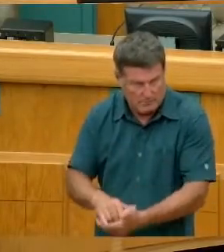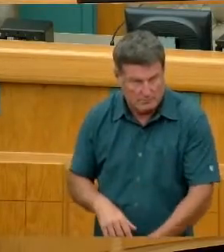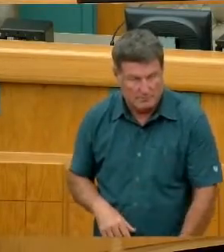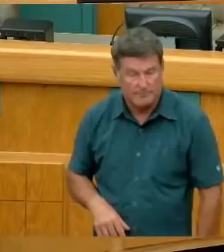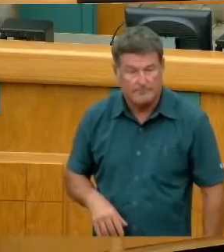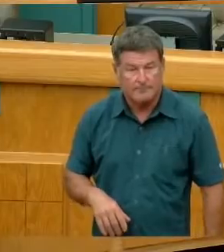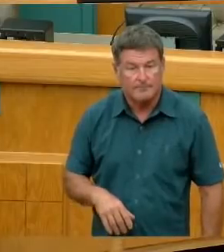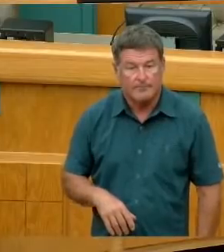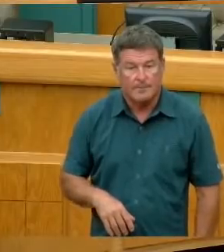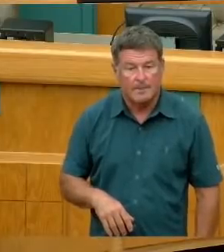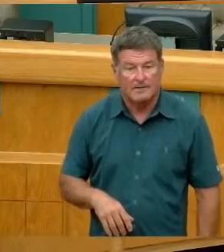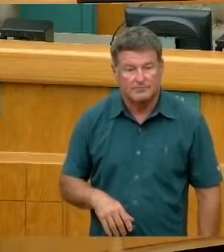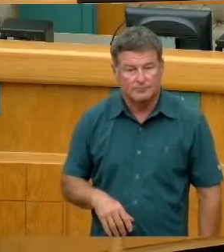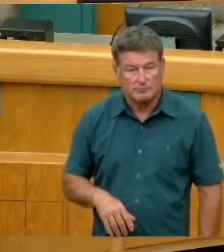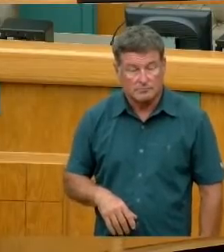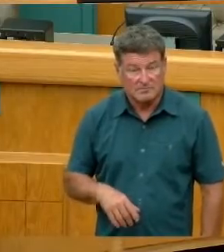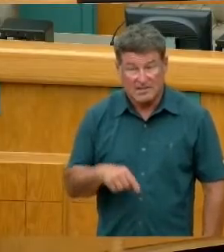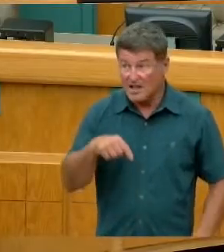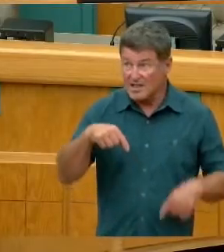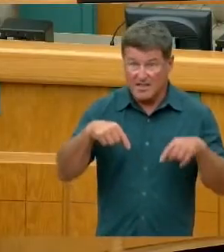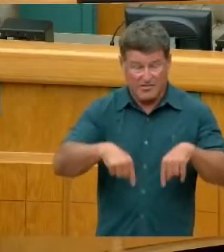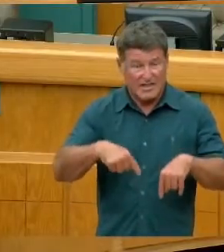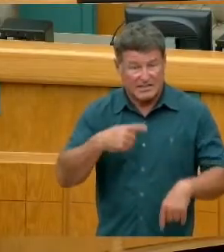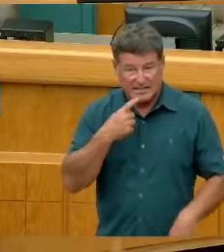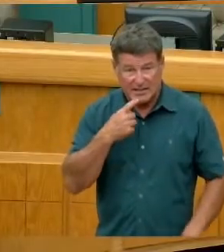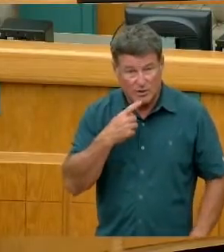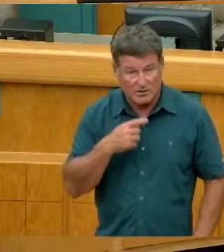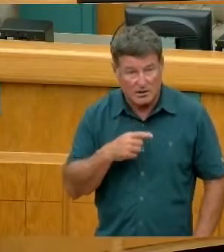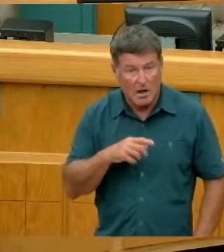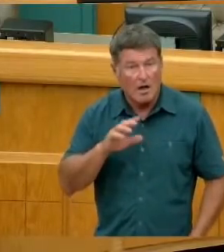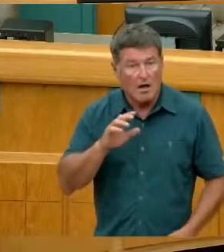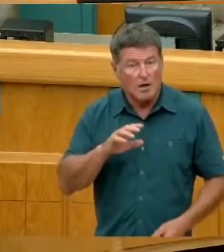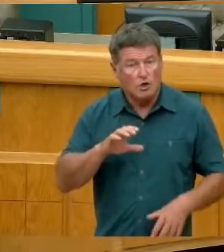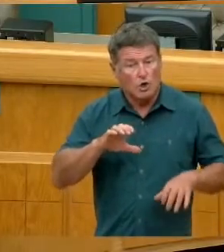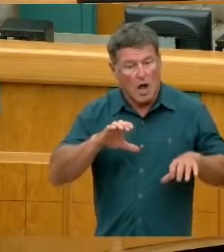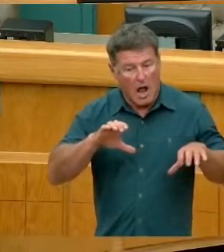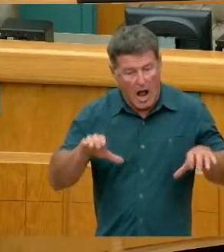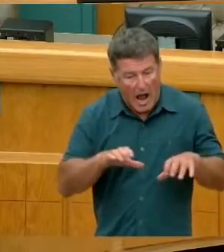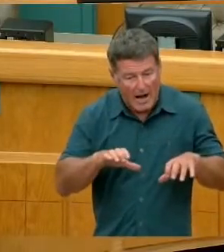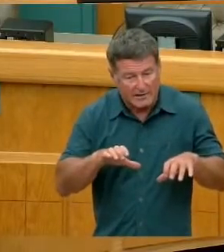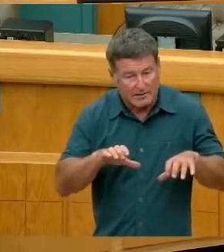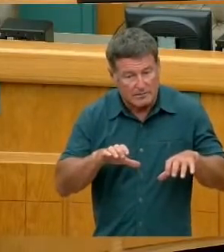people to act as if their lives depended upon it,